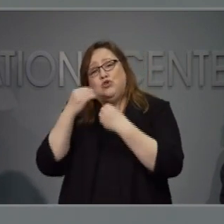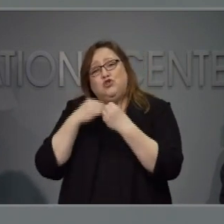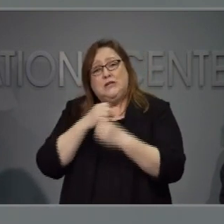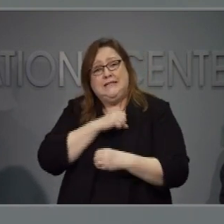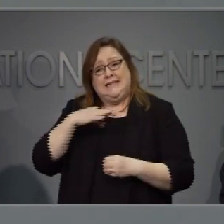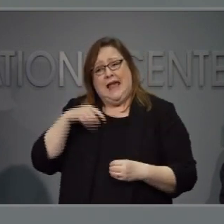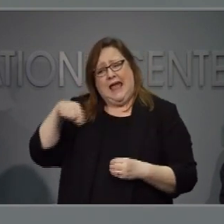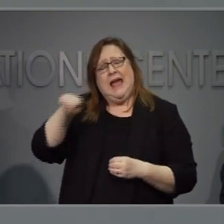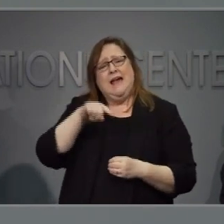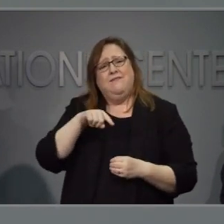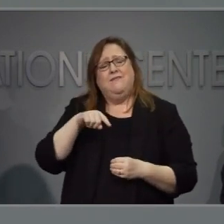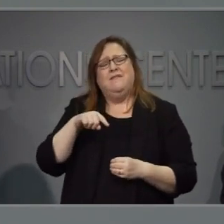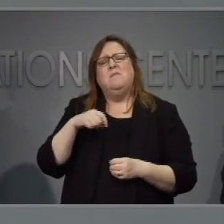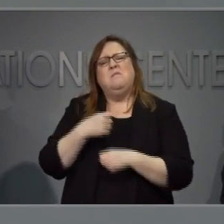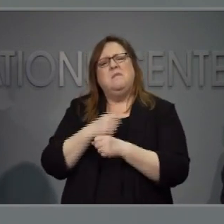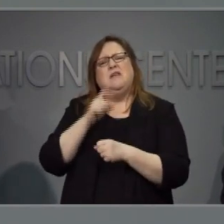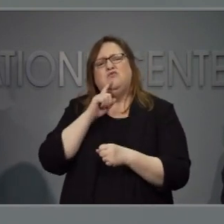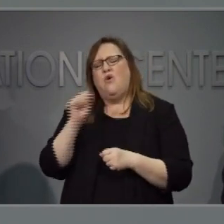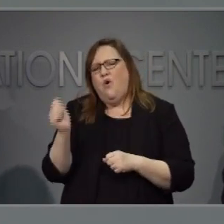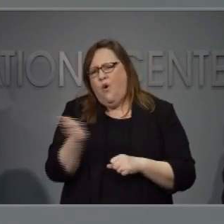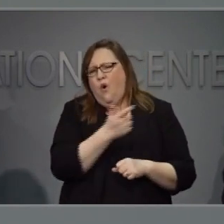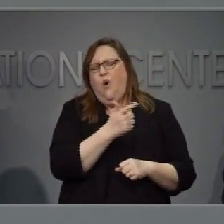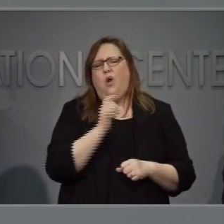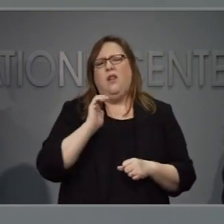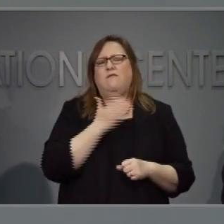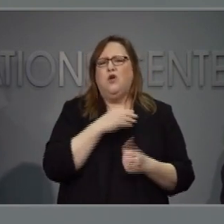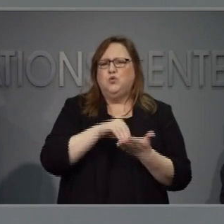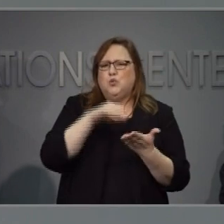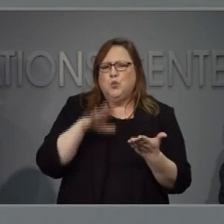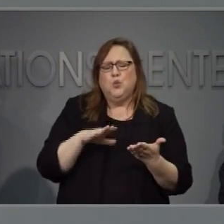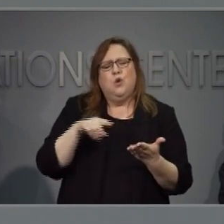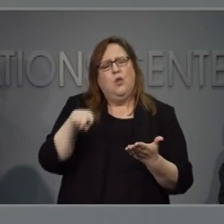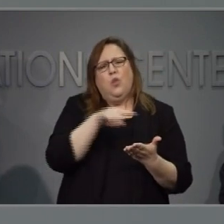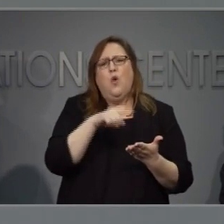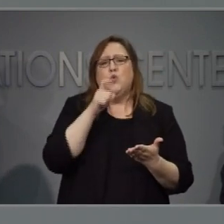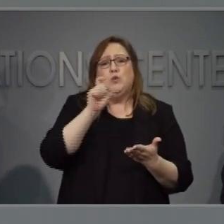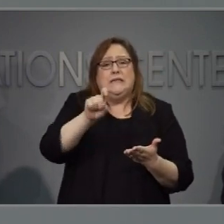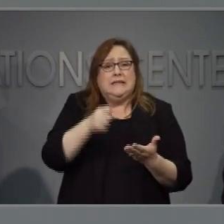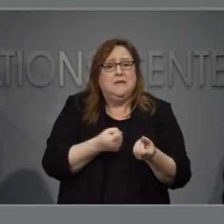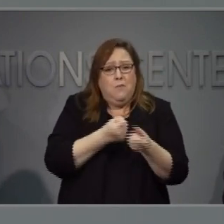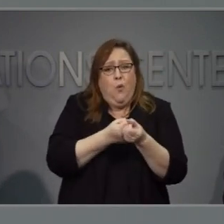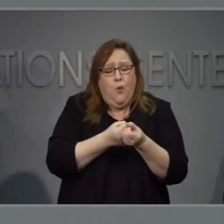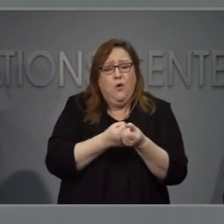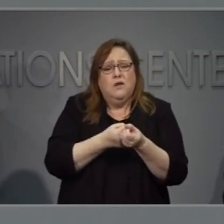ensuring that our most vulnerable students continue to receive nutritious meals.